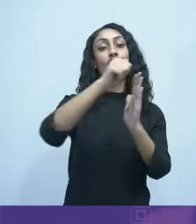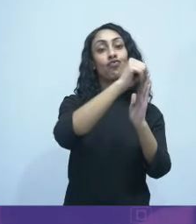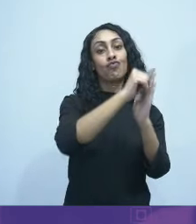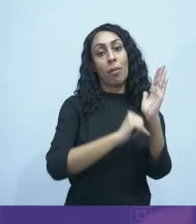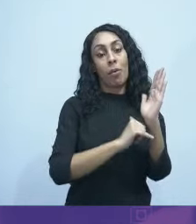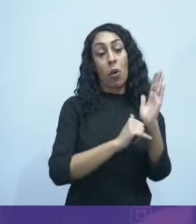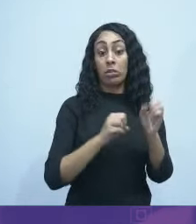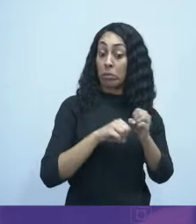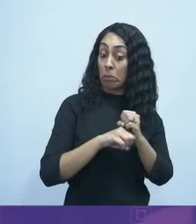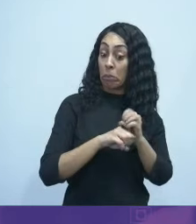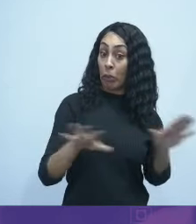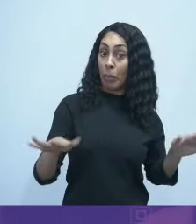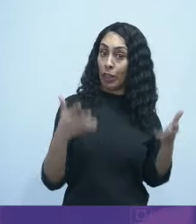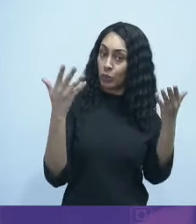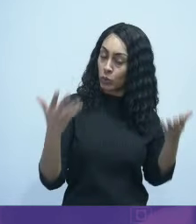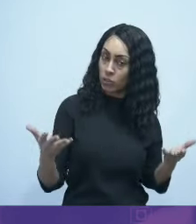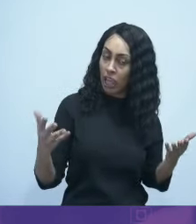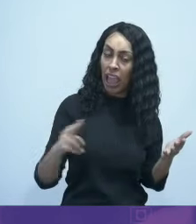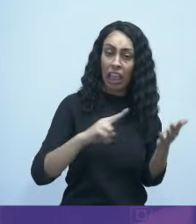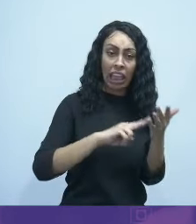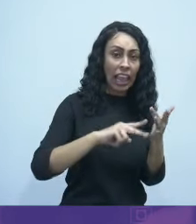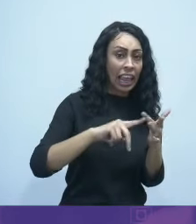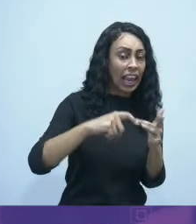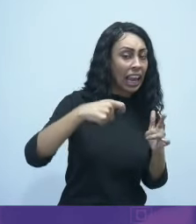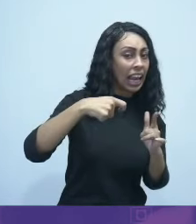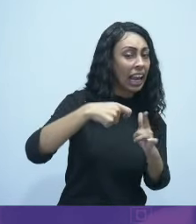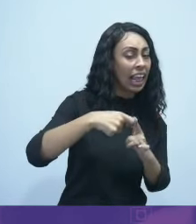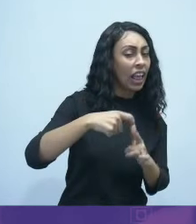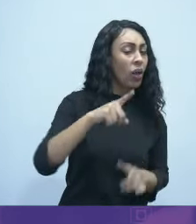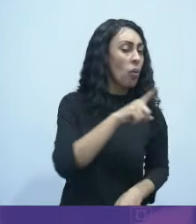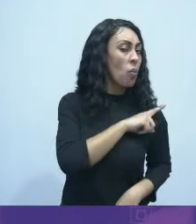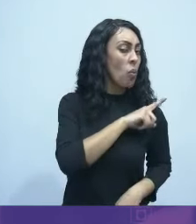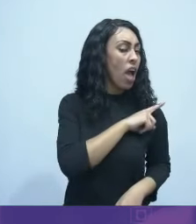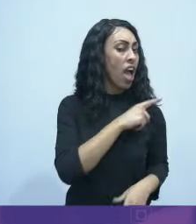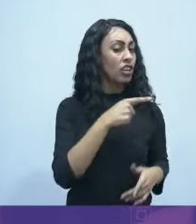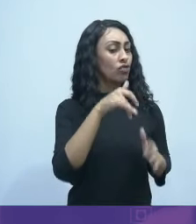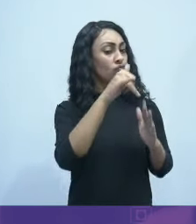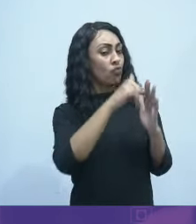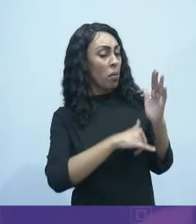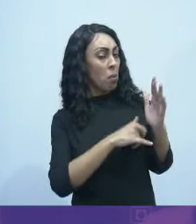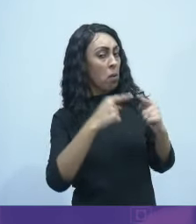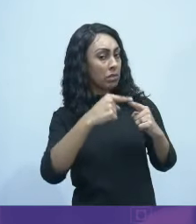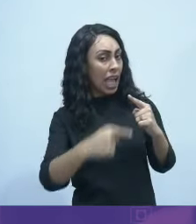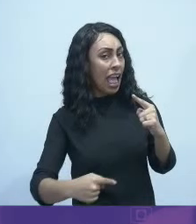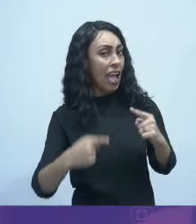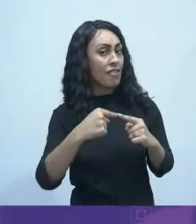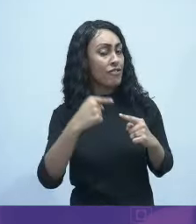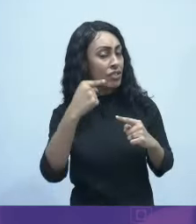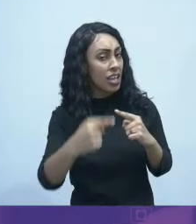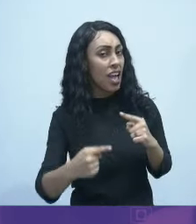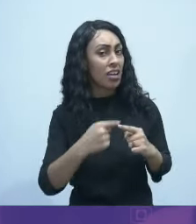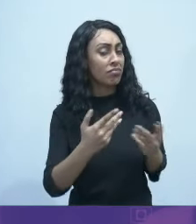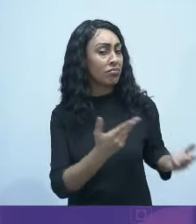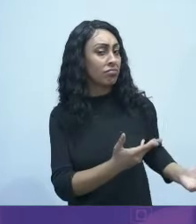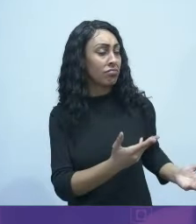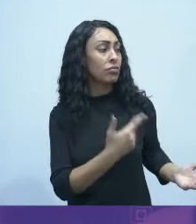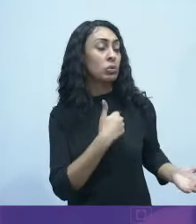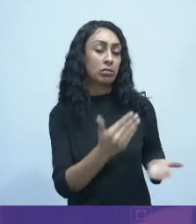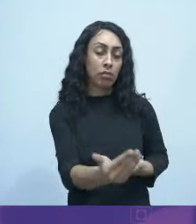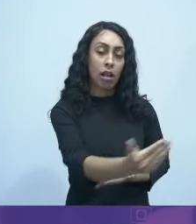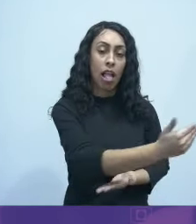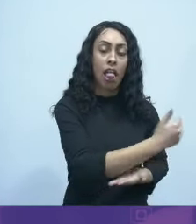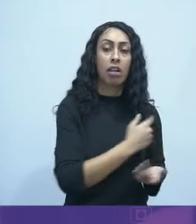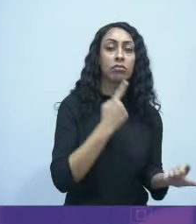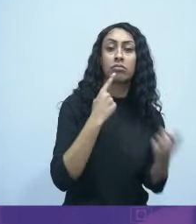published today. Nick, why do we have a diversity report every year? Well, we collect data on an annual basis,